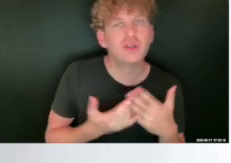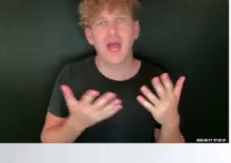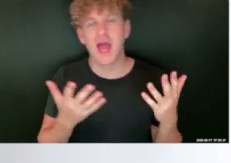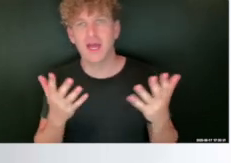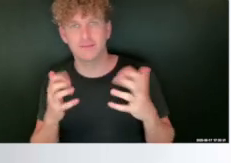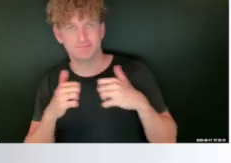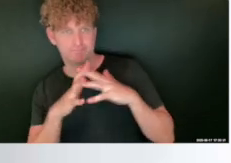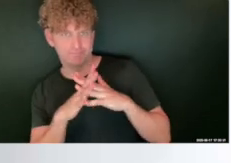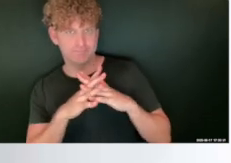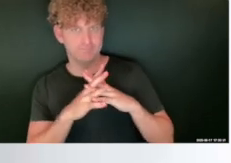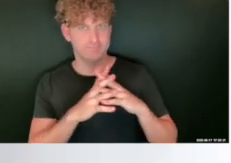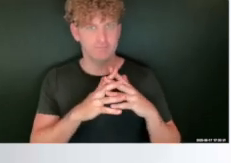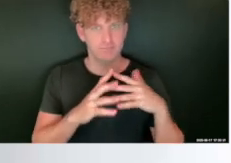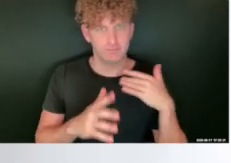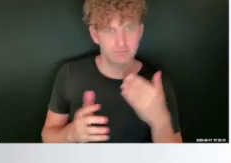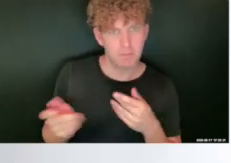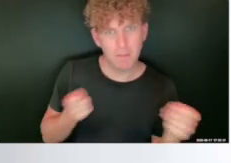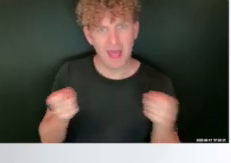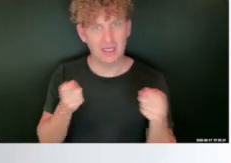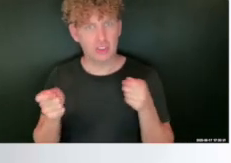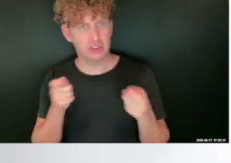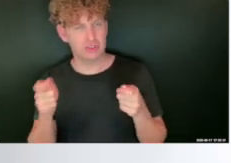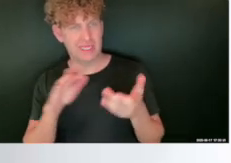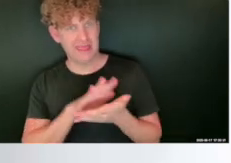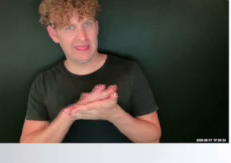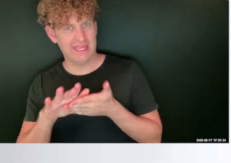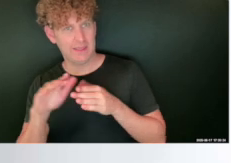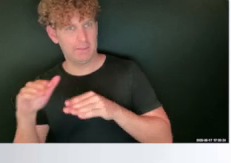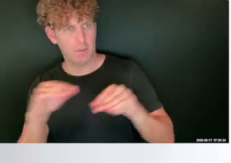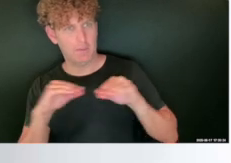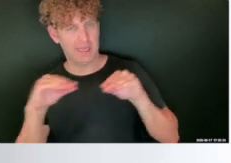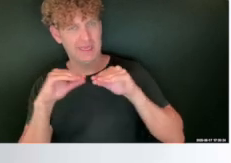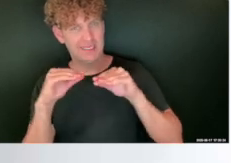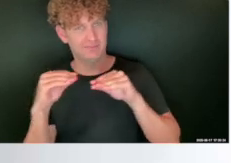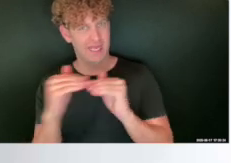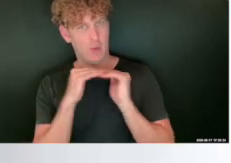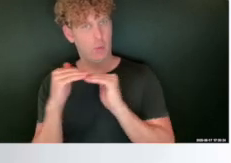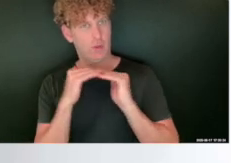and alternative modes of transportation, planning,